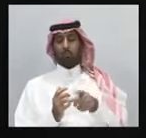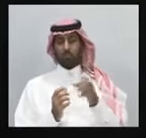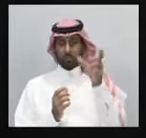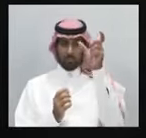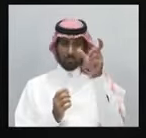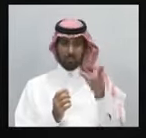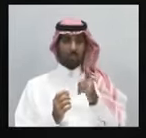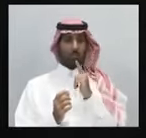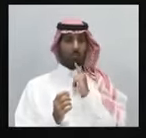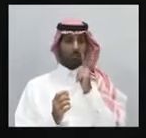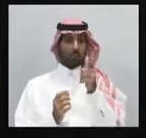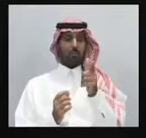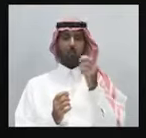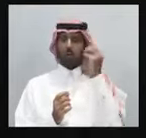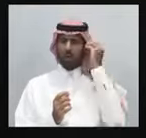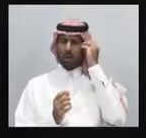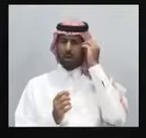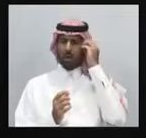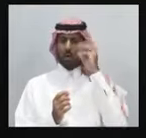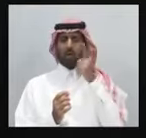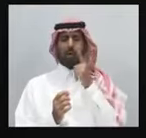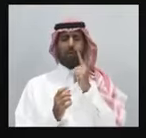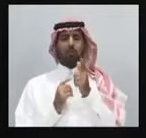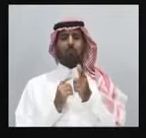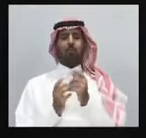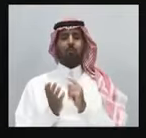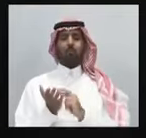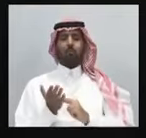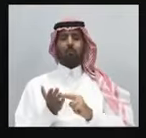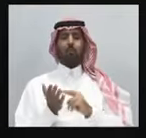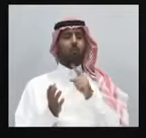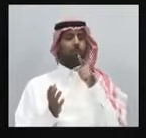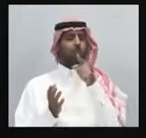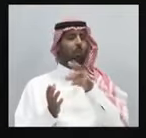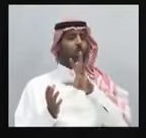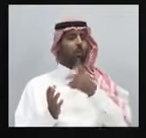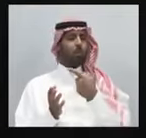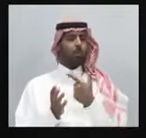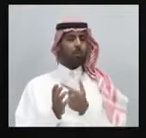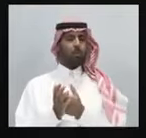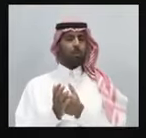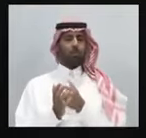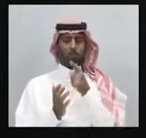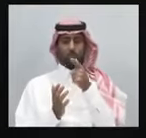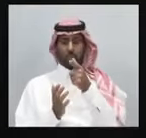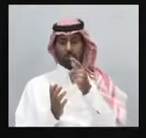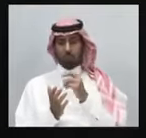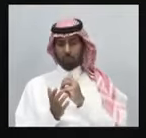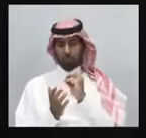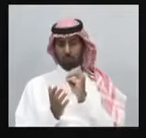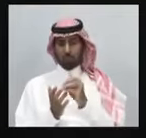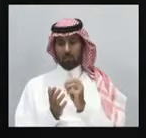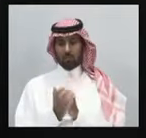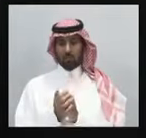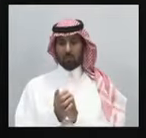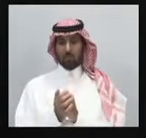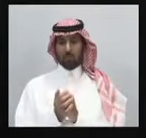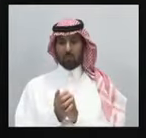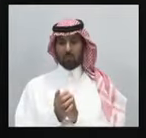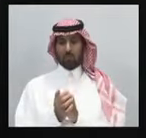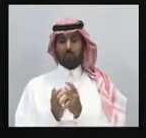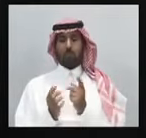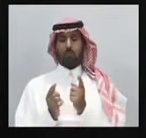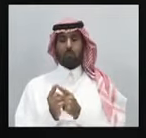You have to know who you are sending this letter to, the one who would receive your letter. The second one,